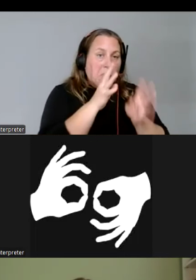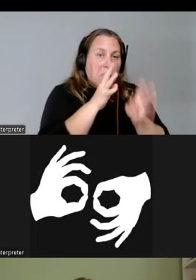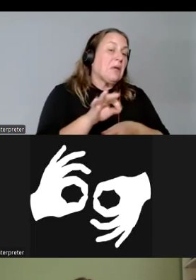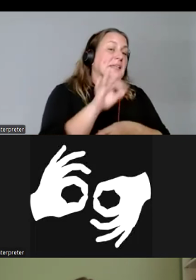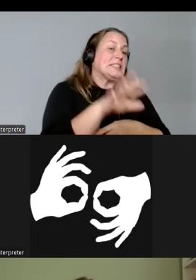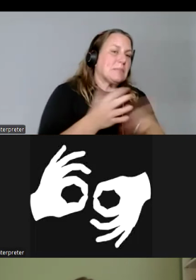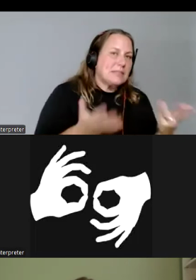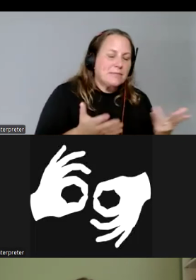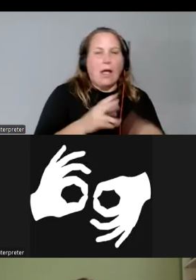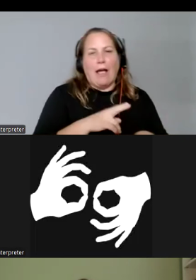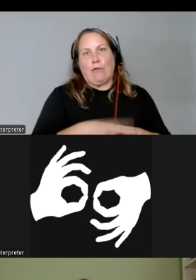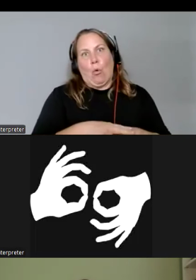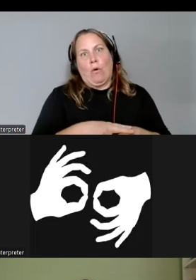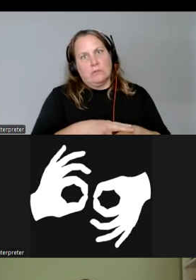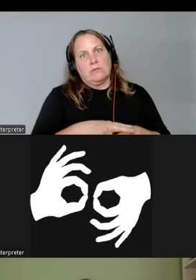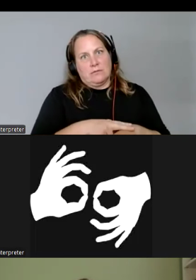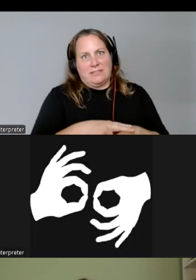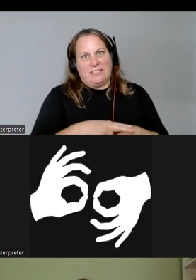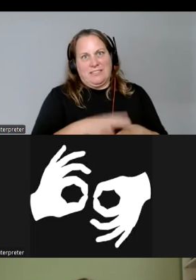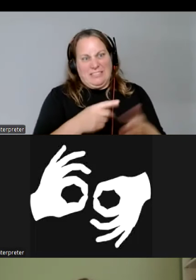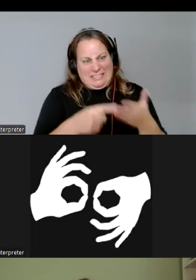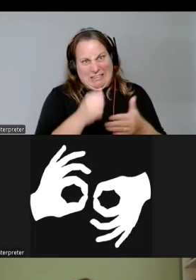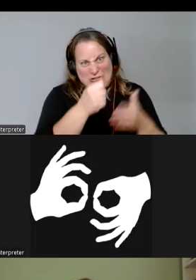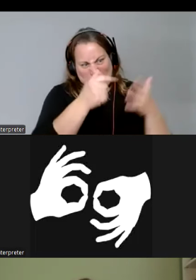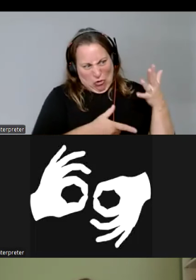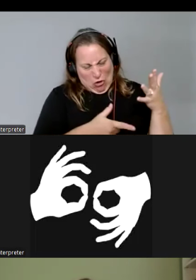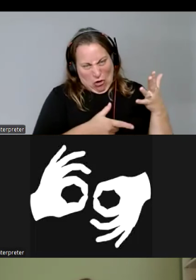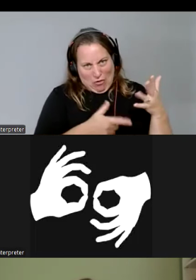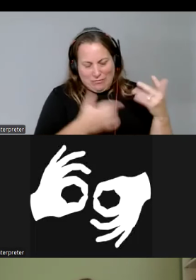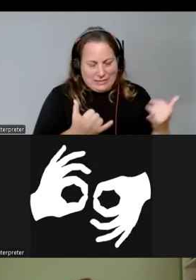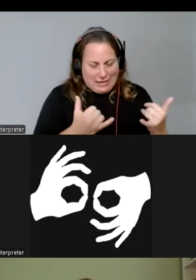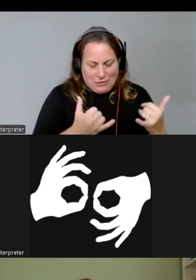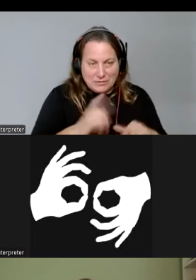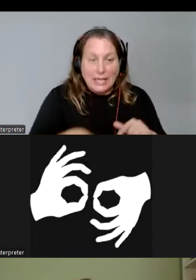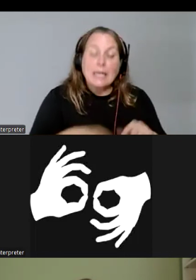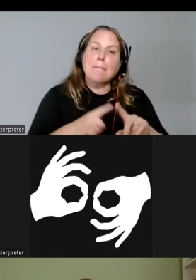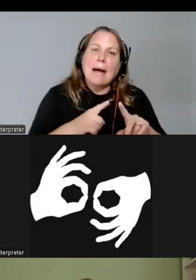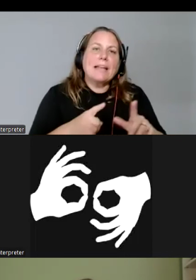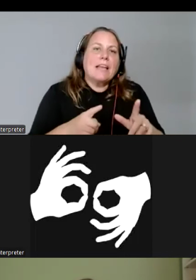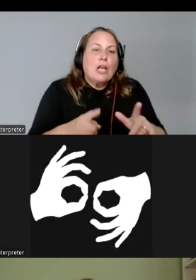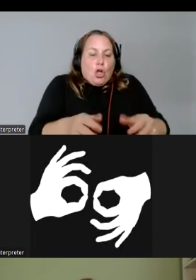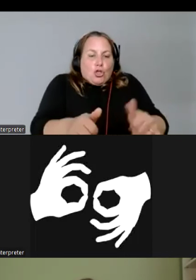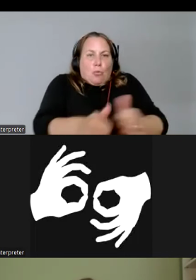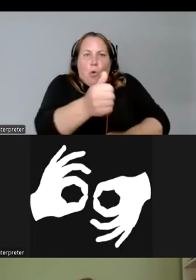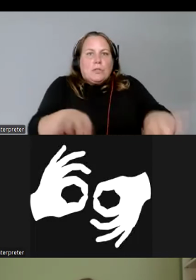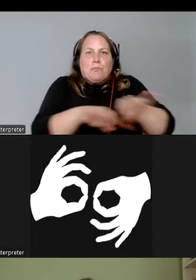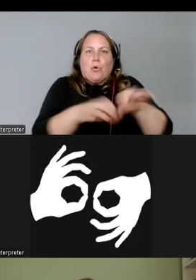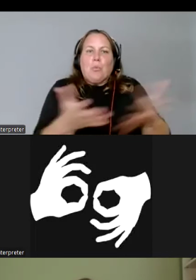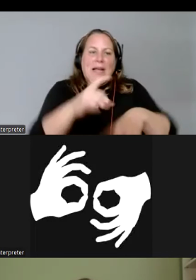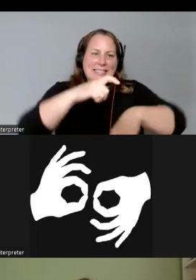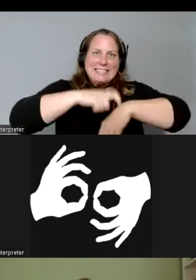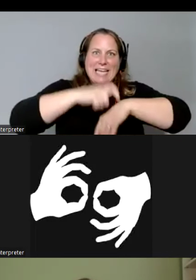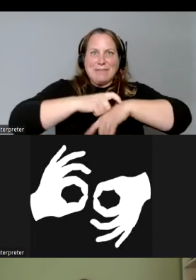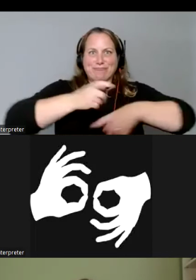tips in such a short time, but main thing, give yourself time. And it's not even about starting super early, it's